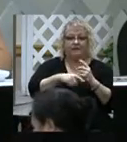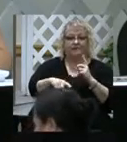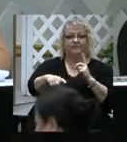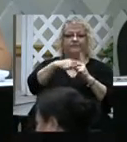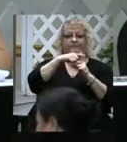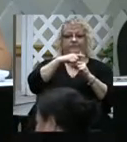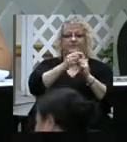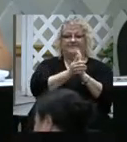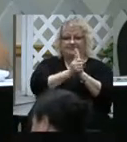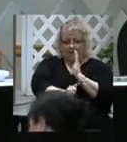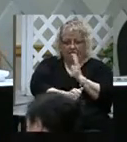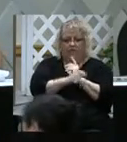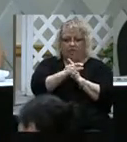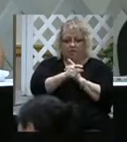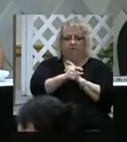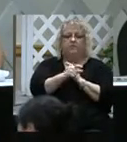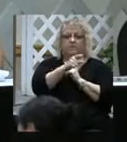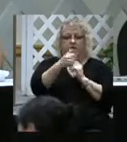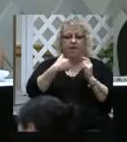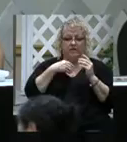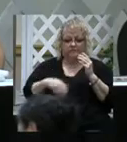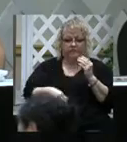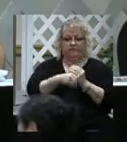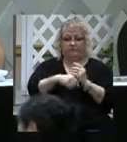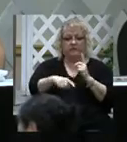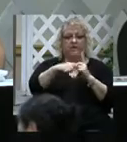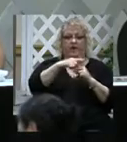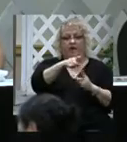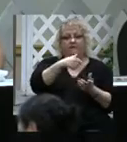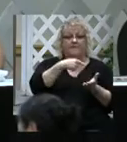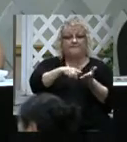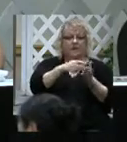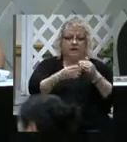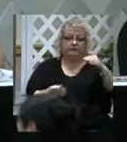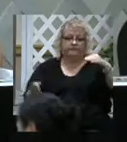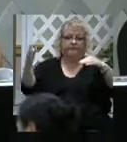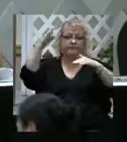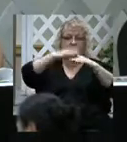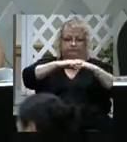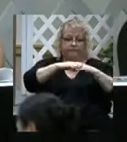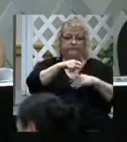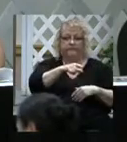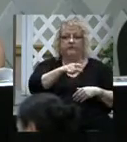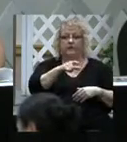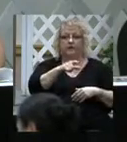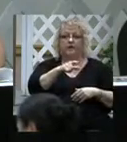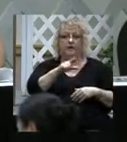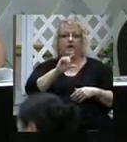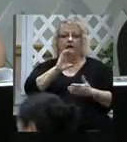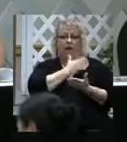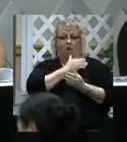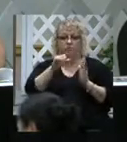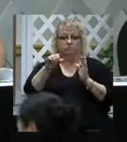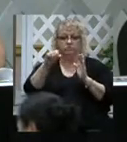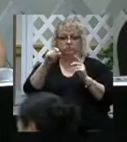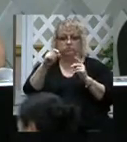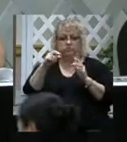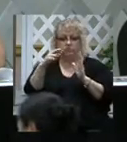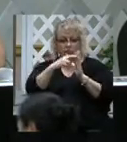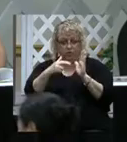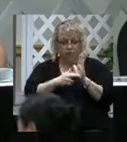additional skill, that they have a pay differential. And that is in our statutes, it's in